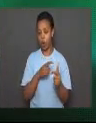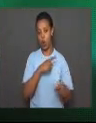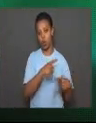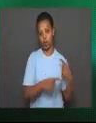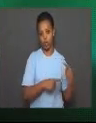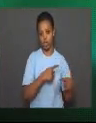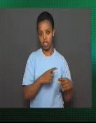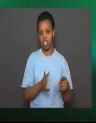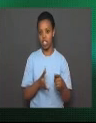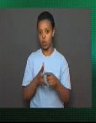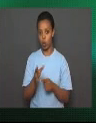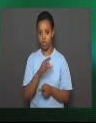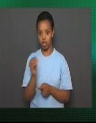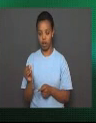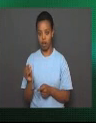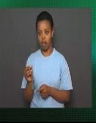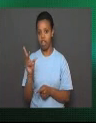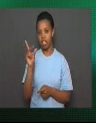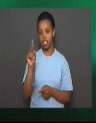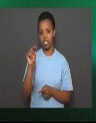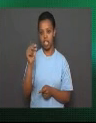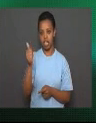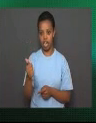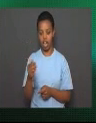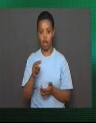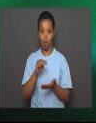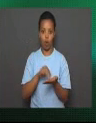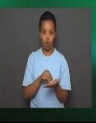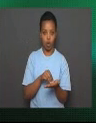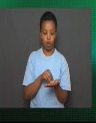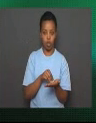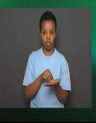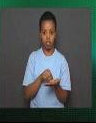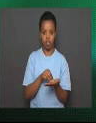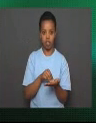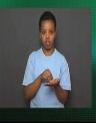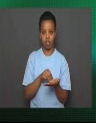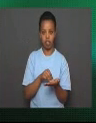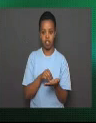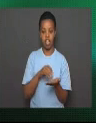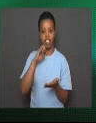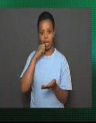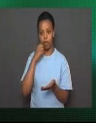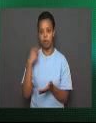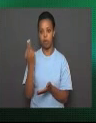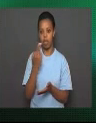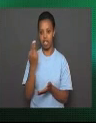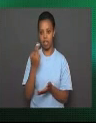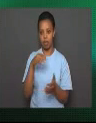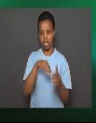can be cut out of a DNA molecule using enzymes